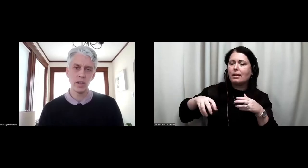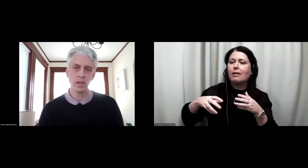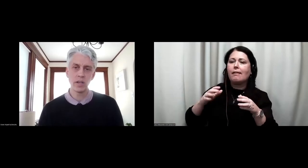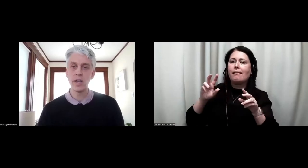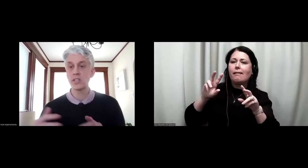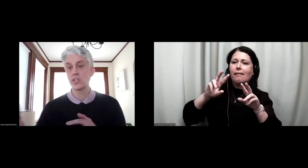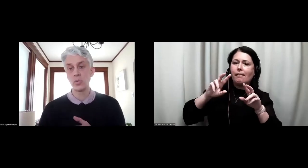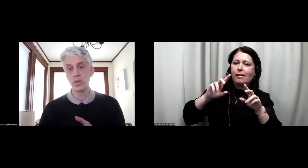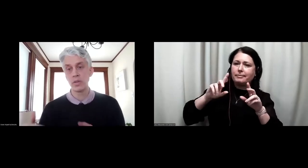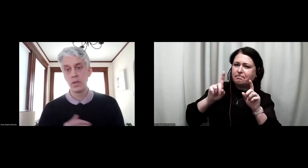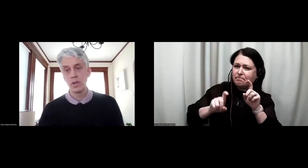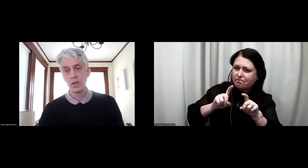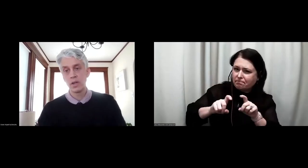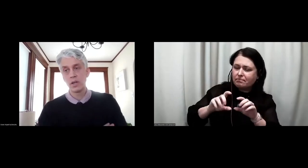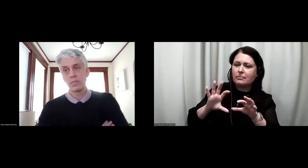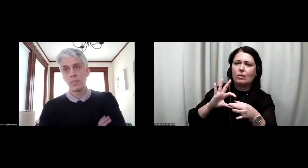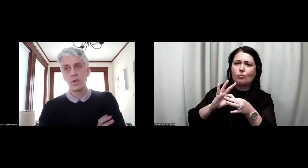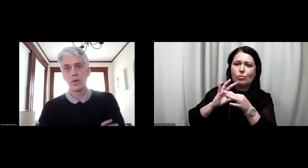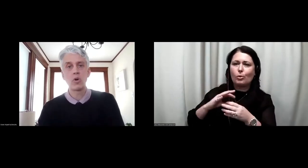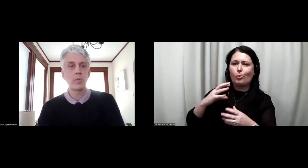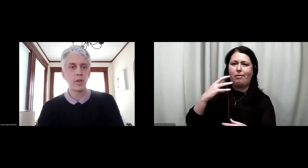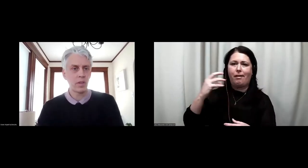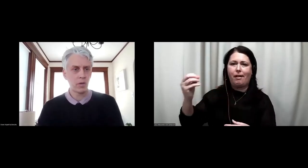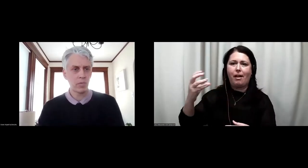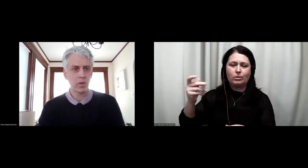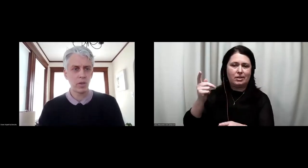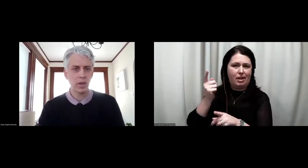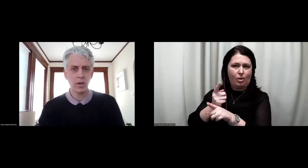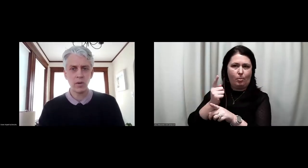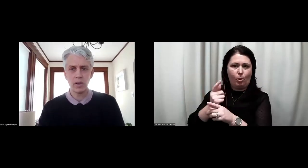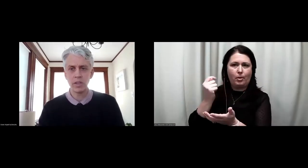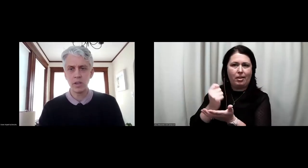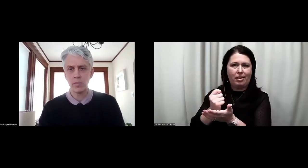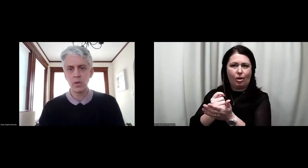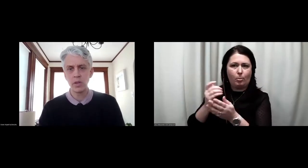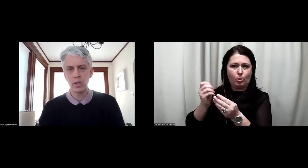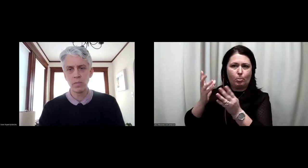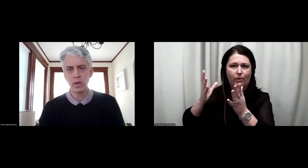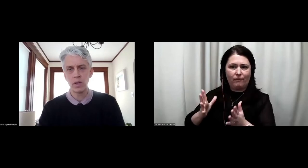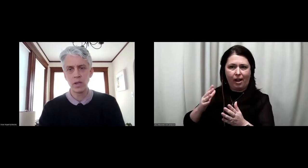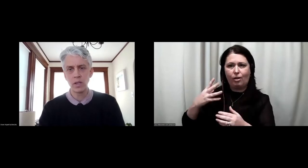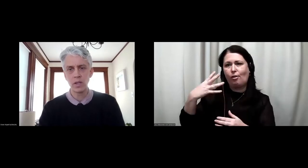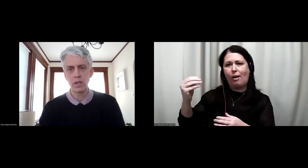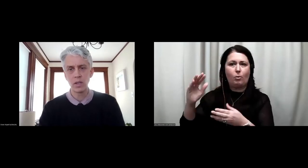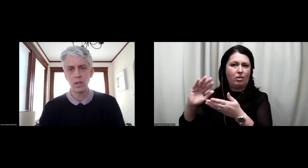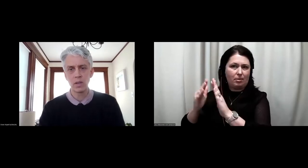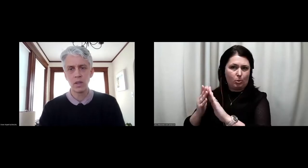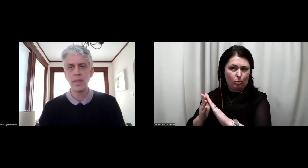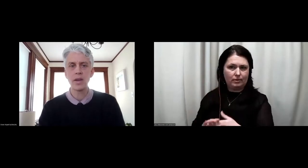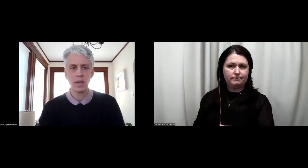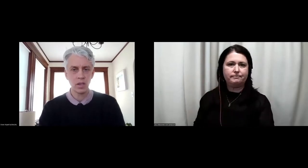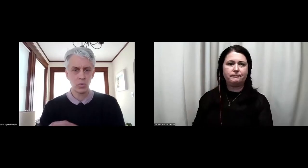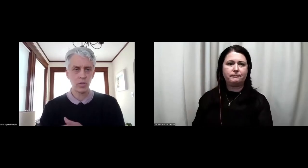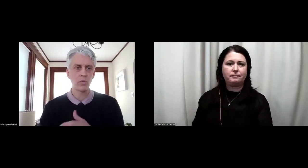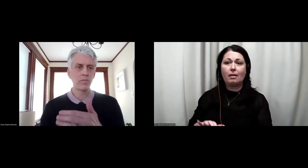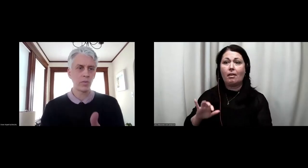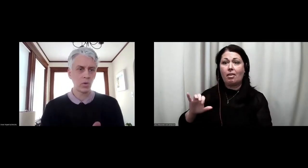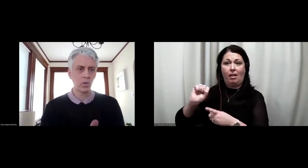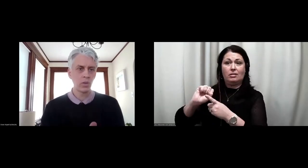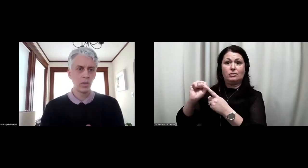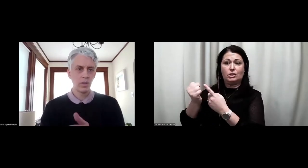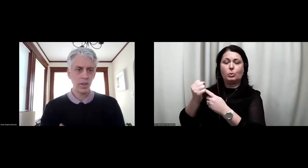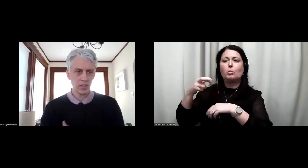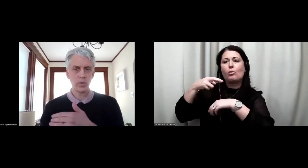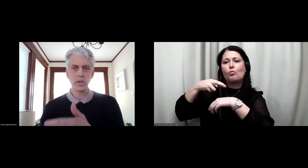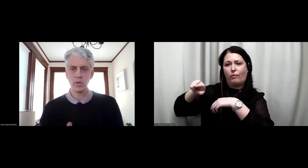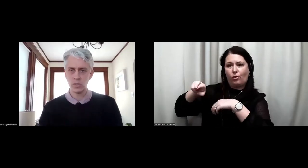needs and connect you with appropriate therapeutic care in the community. And in that case, with a